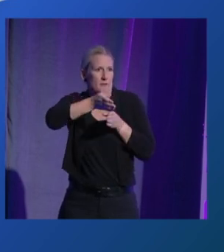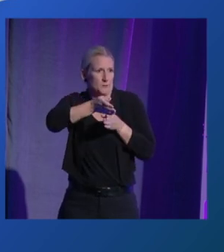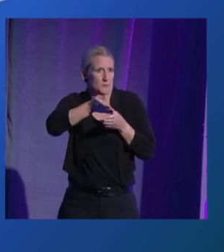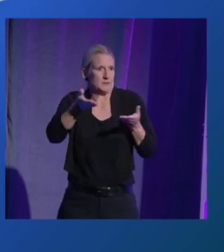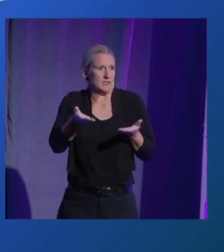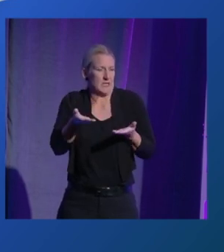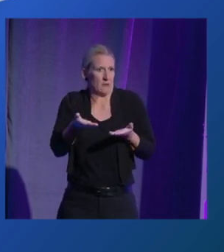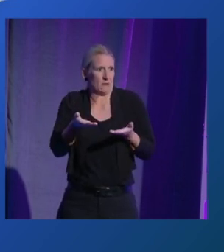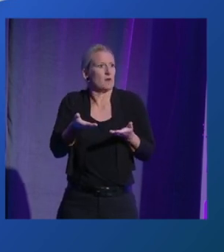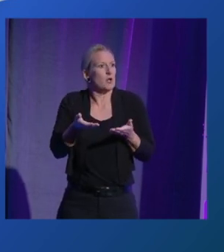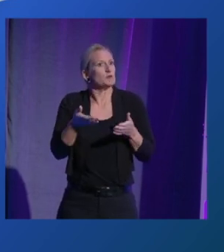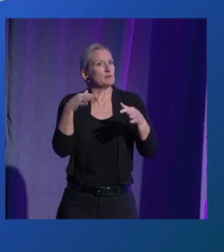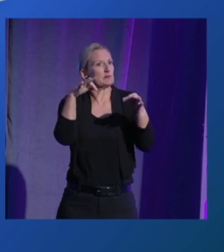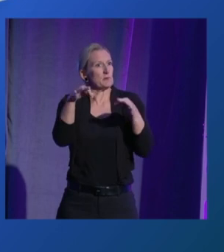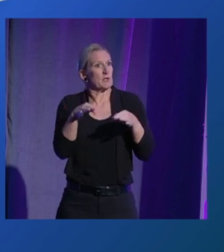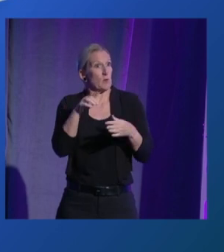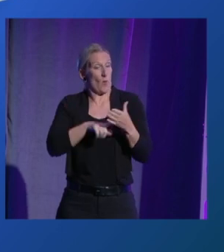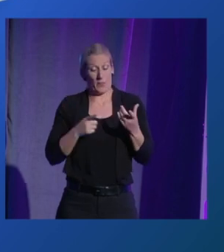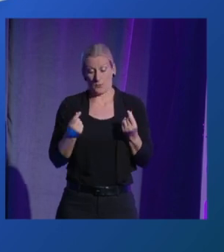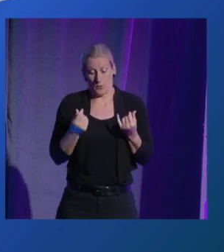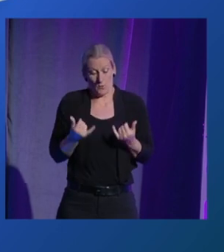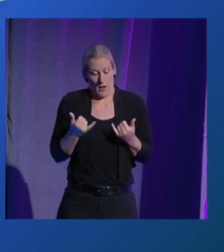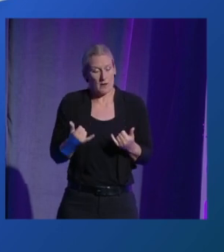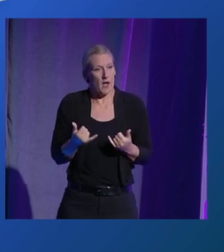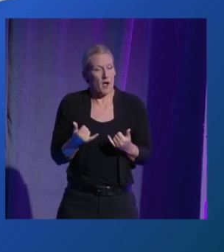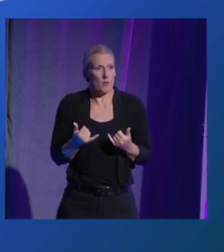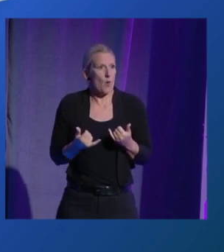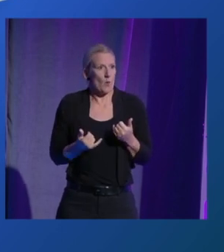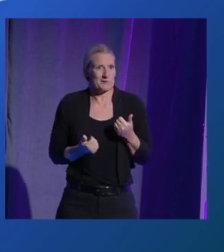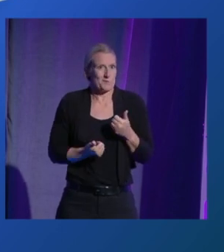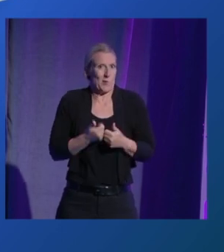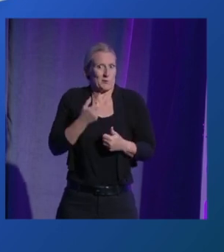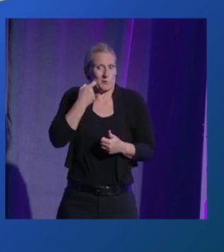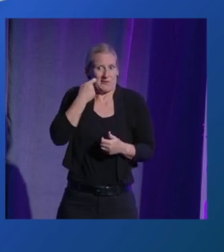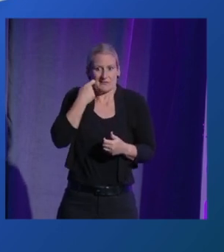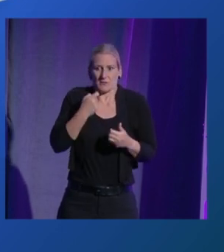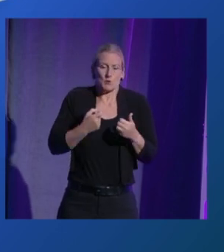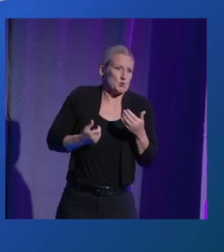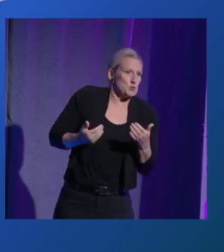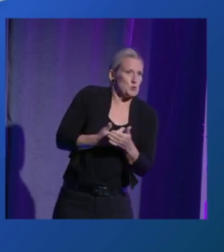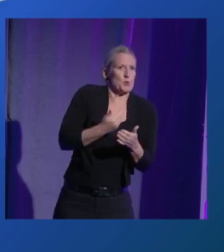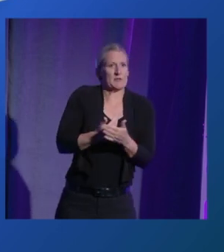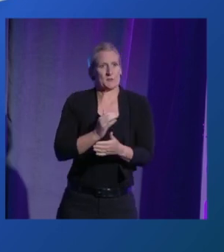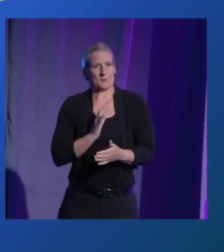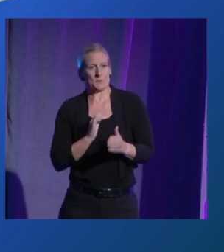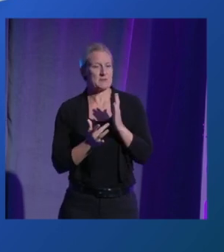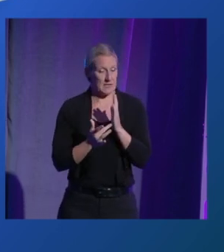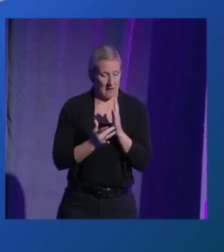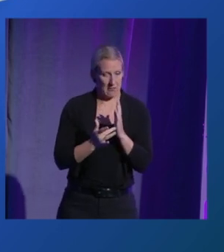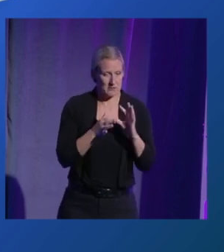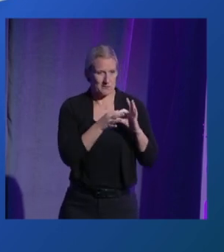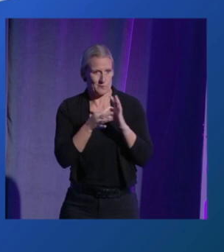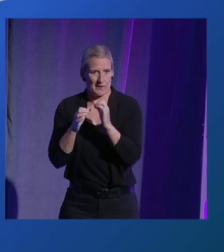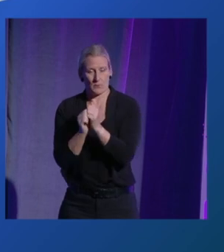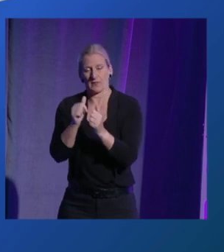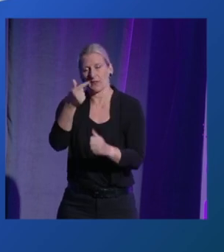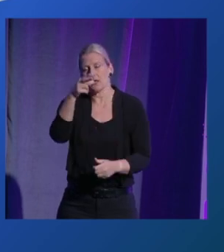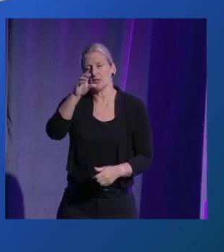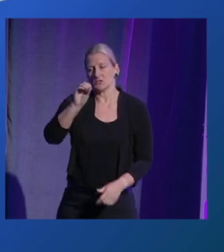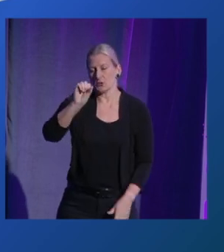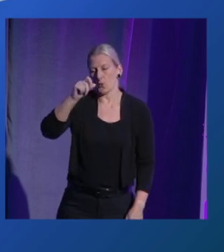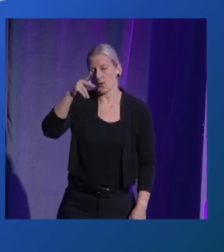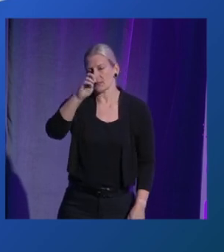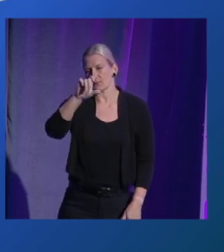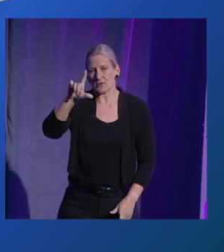latest and greatest in in this sector now and as it relates to geospatial technology so I will uh start us